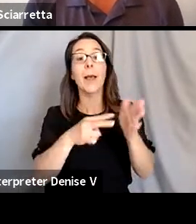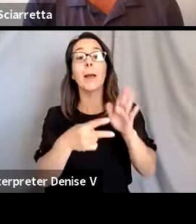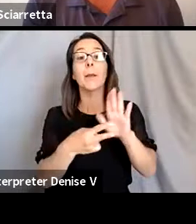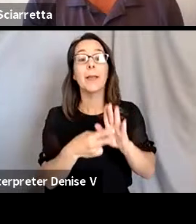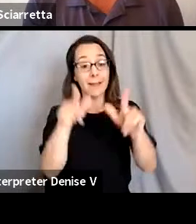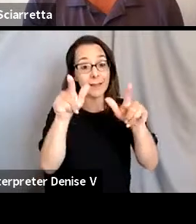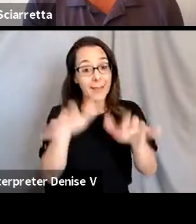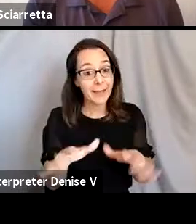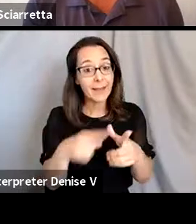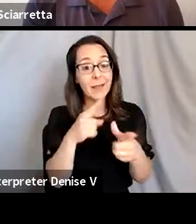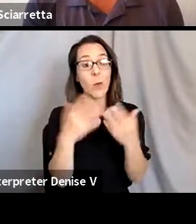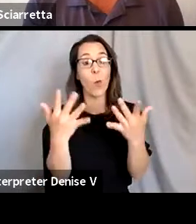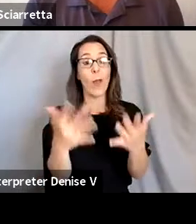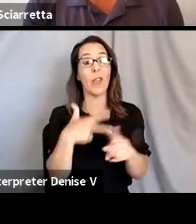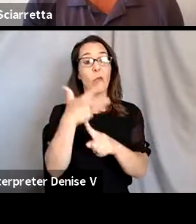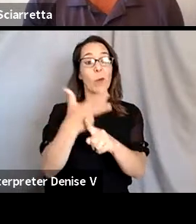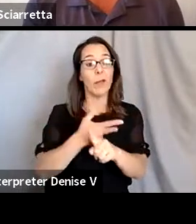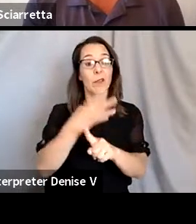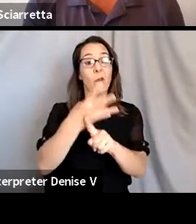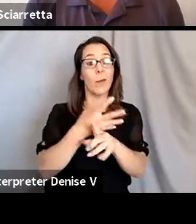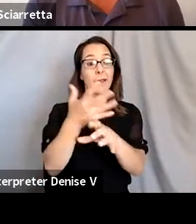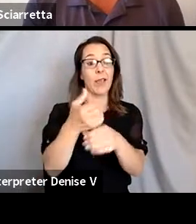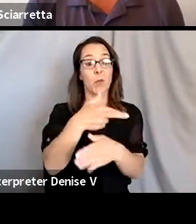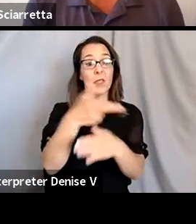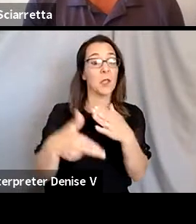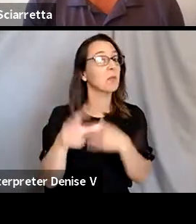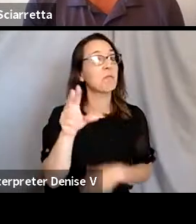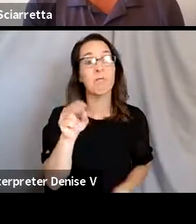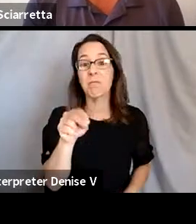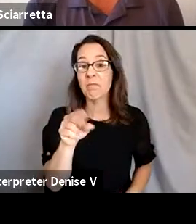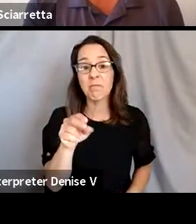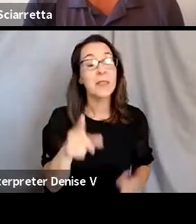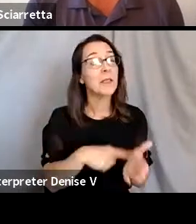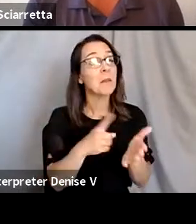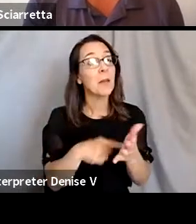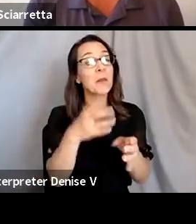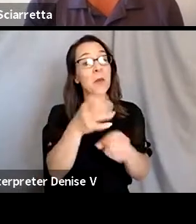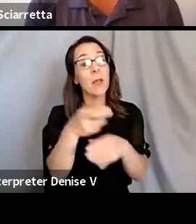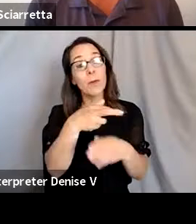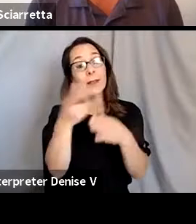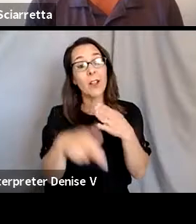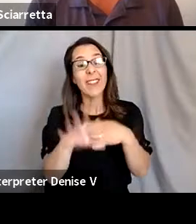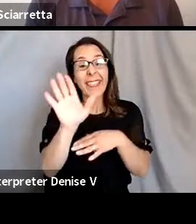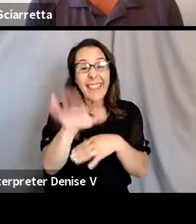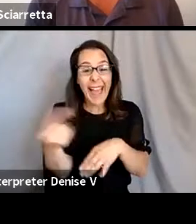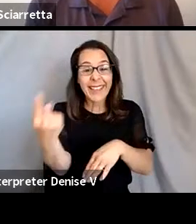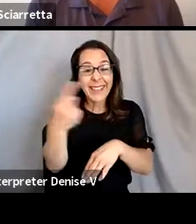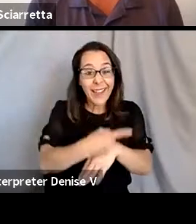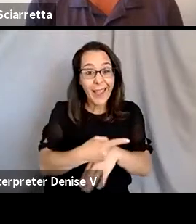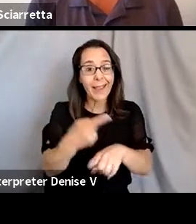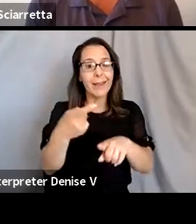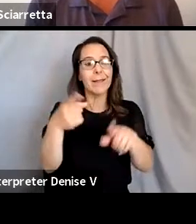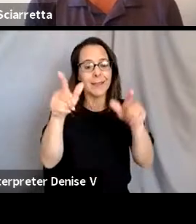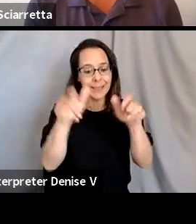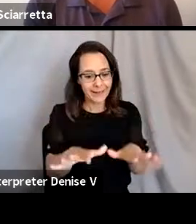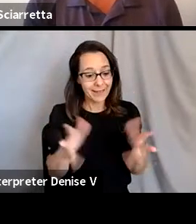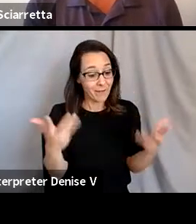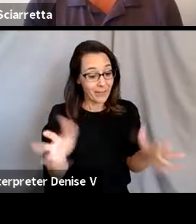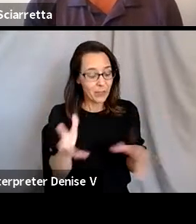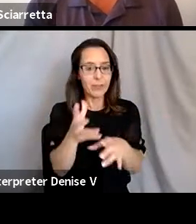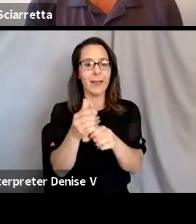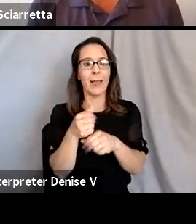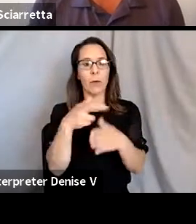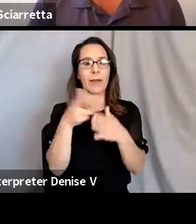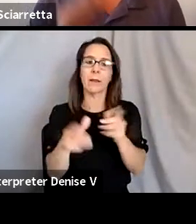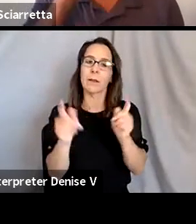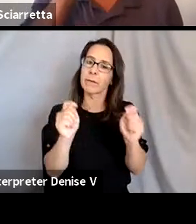months before they get the results. Sometimes they get the results same day. So we're really excited in talking with the